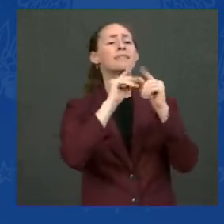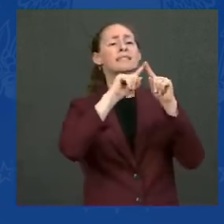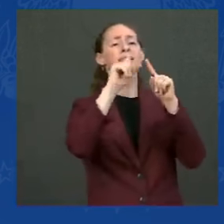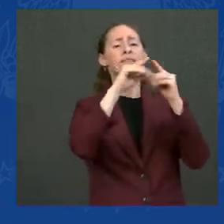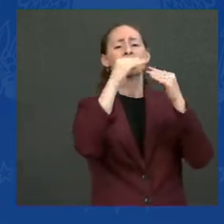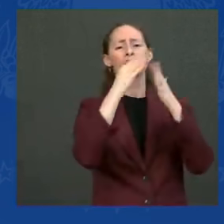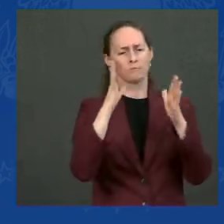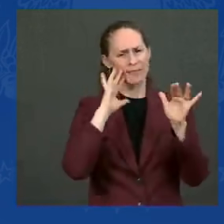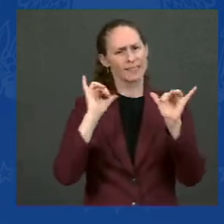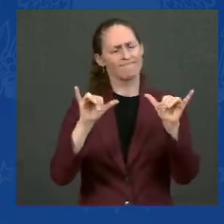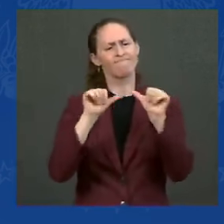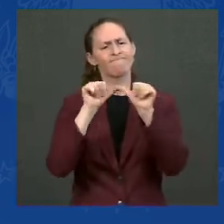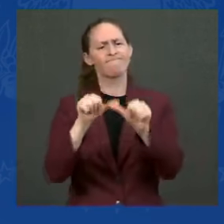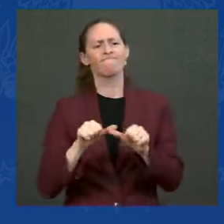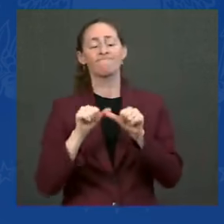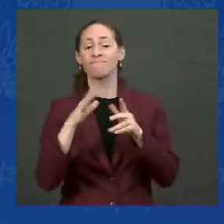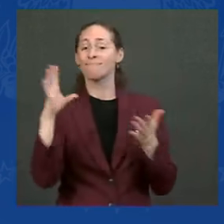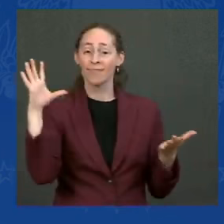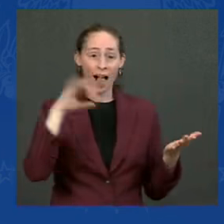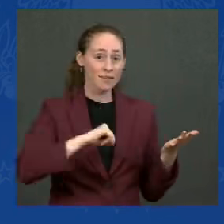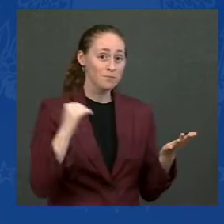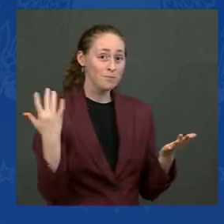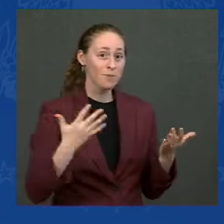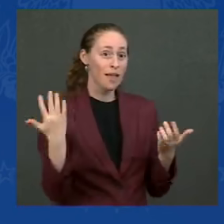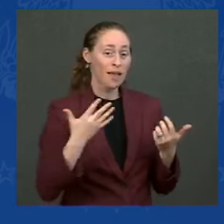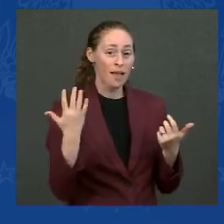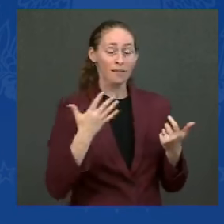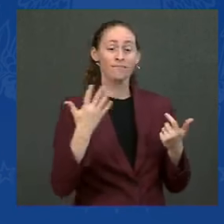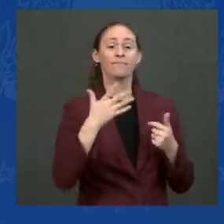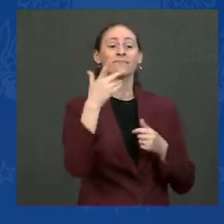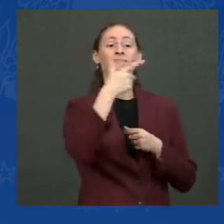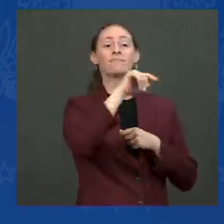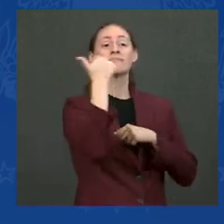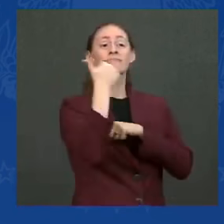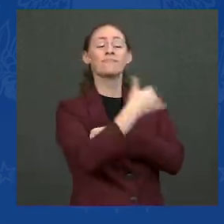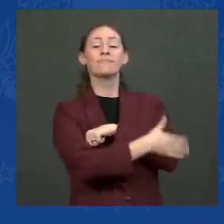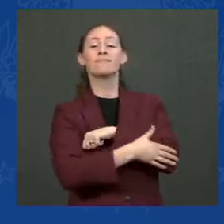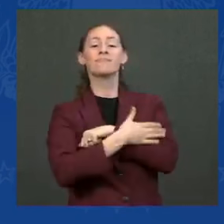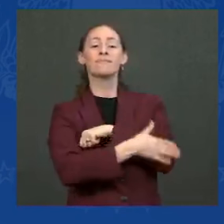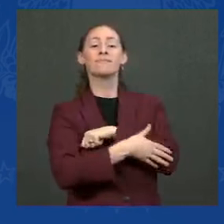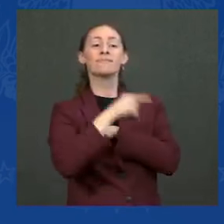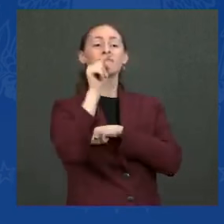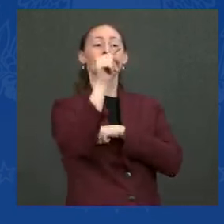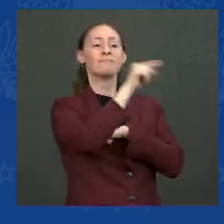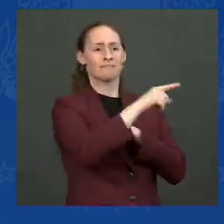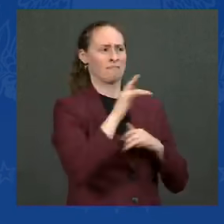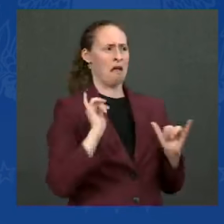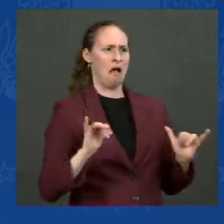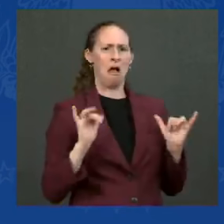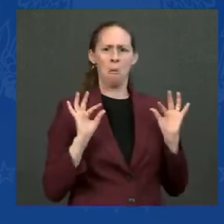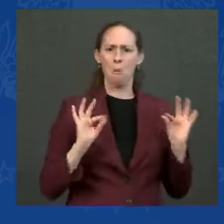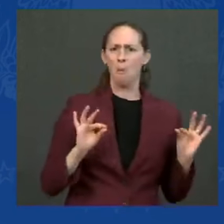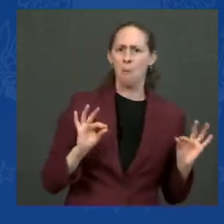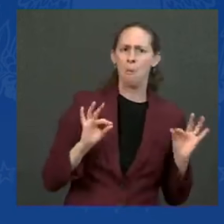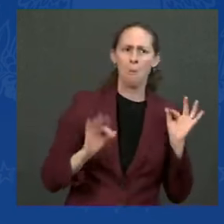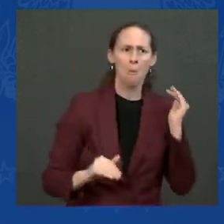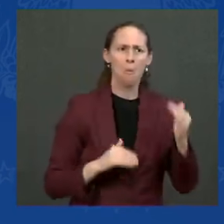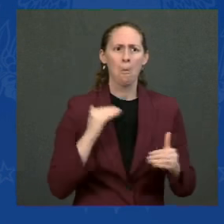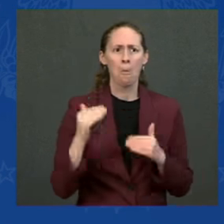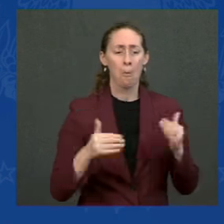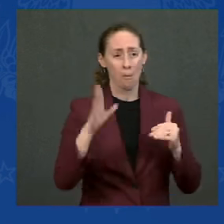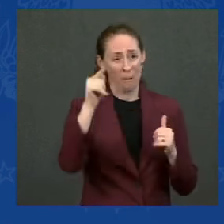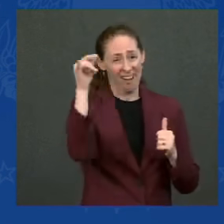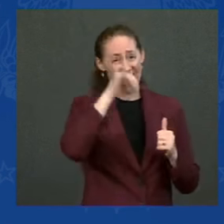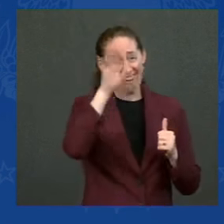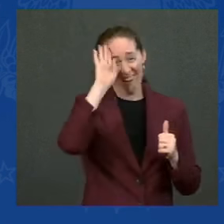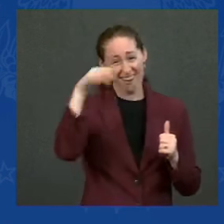guess what? Other countries are making like they're really doing a great deal. We have provided more vaccines around the